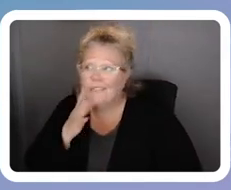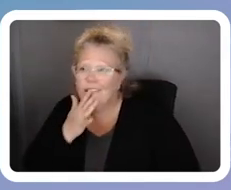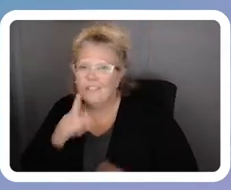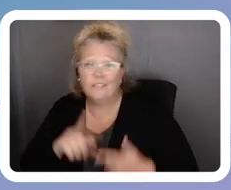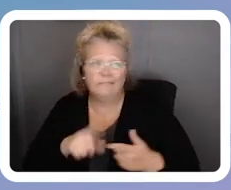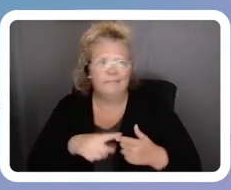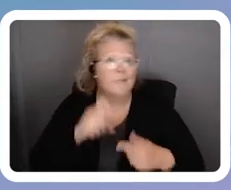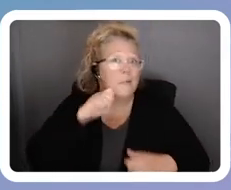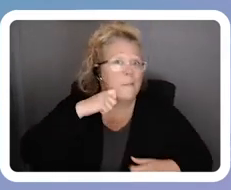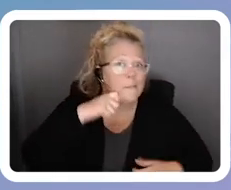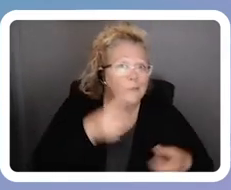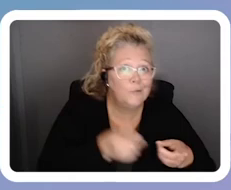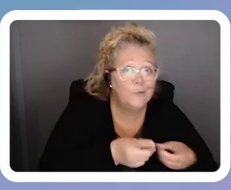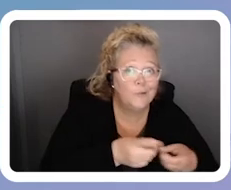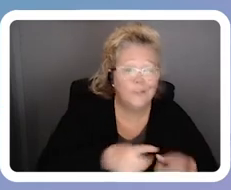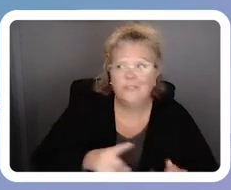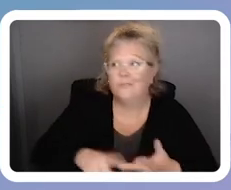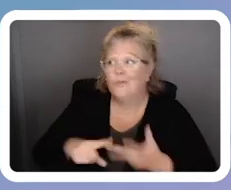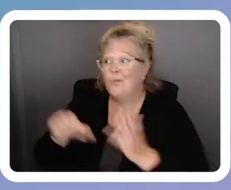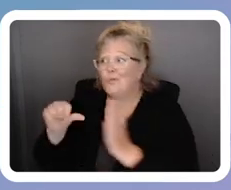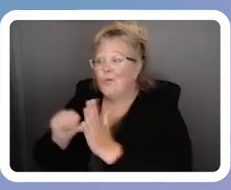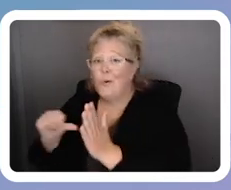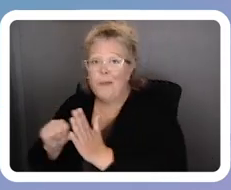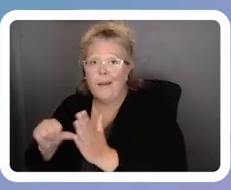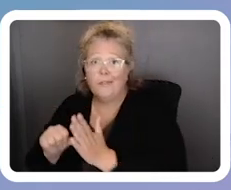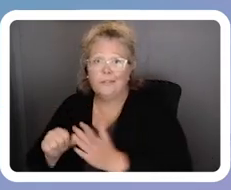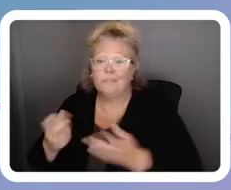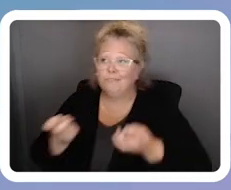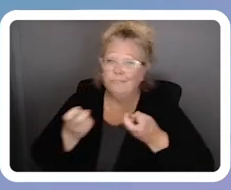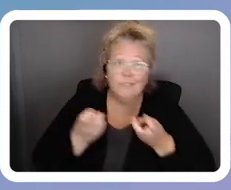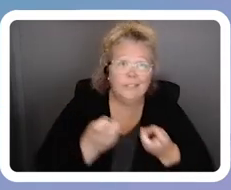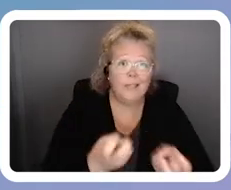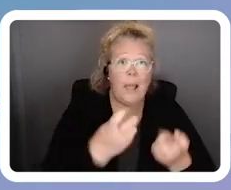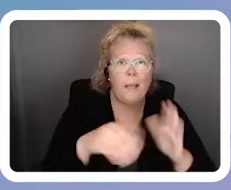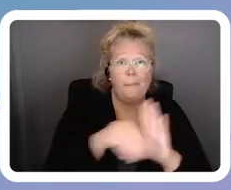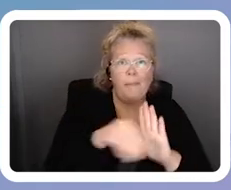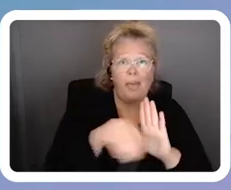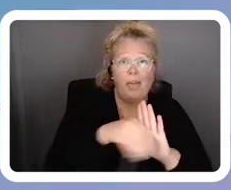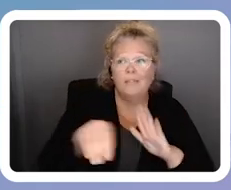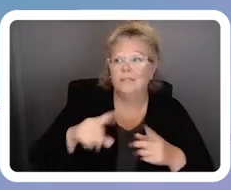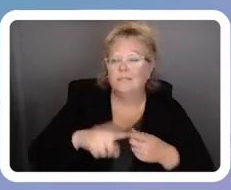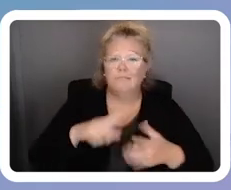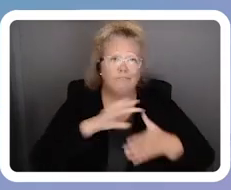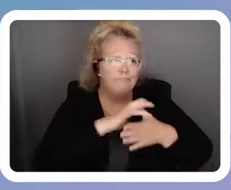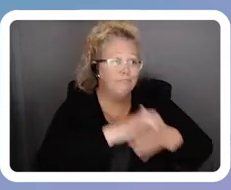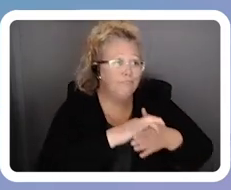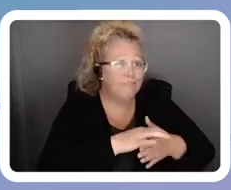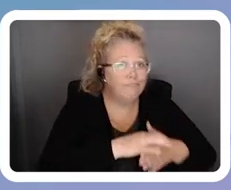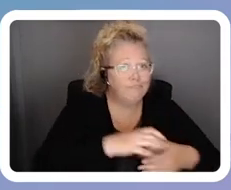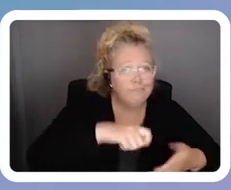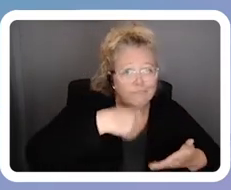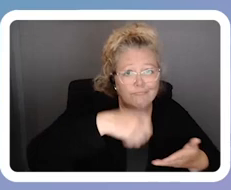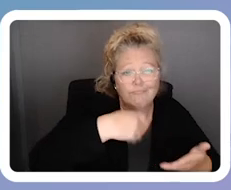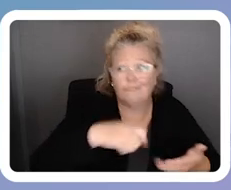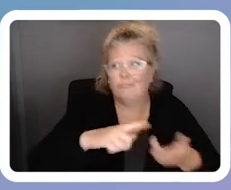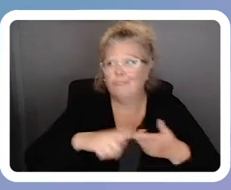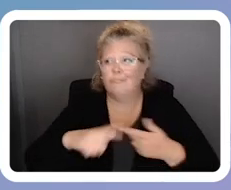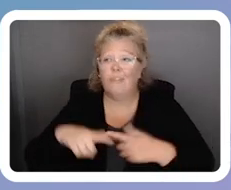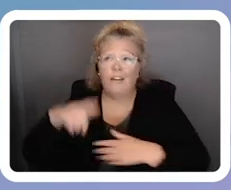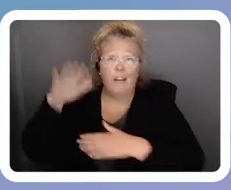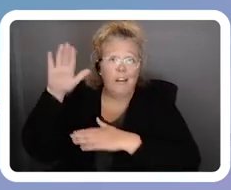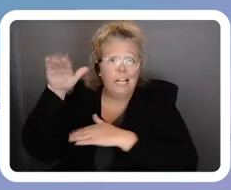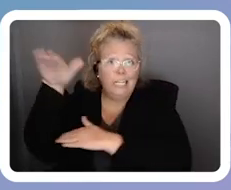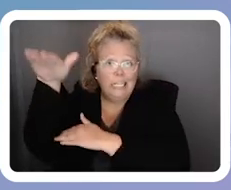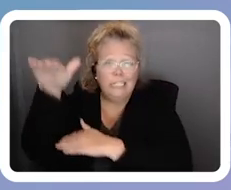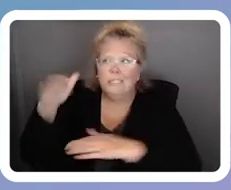Cream-colored ponies and crisp apple strudels, doorbells and sleigh bells and schnitzel with noodles, wild geese that